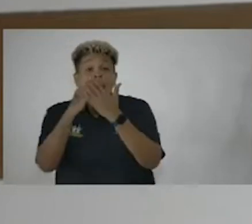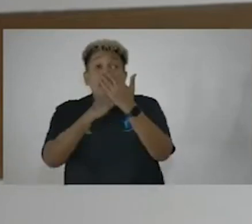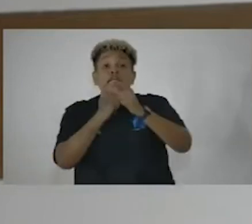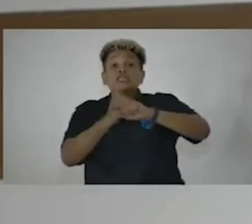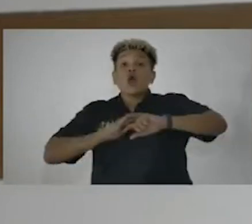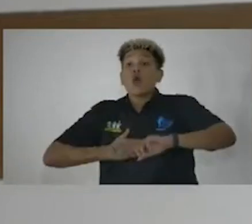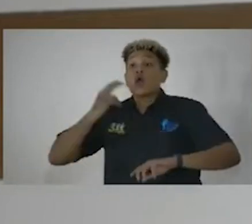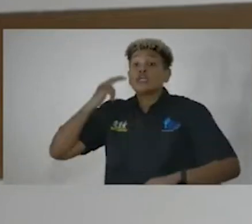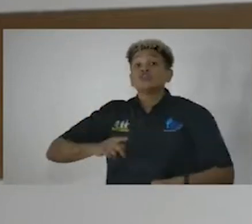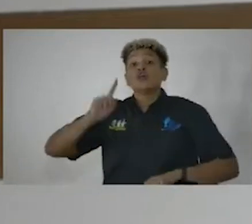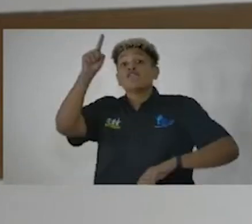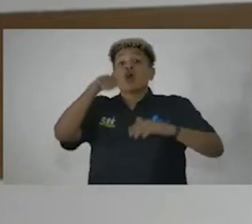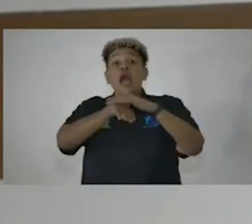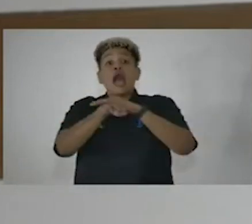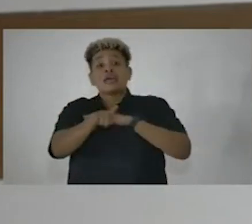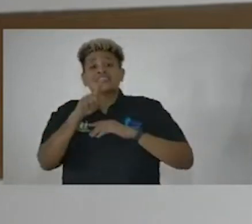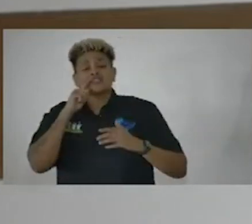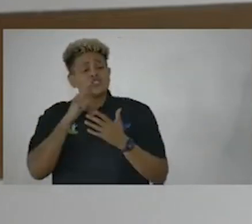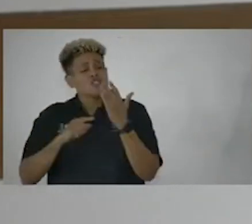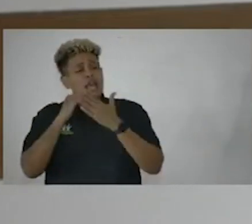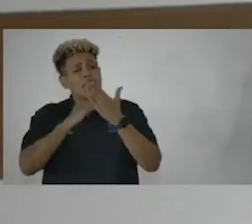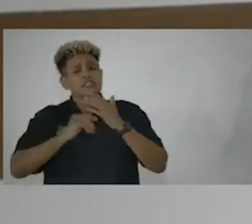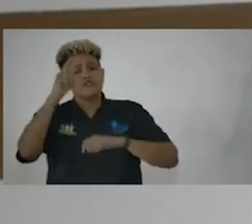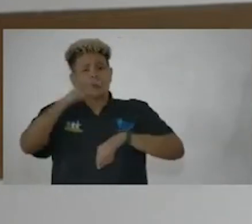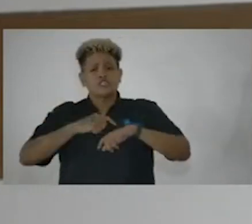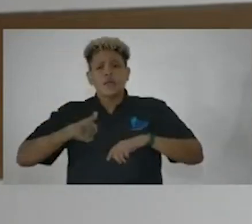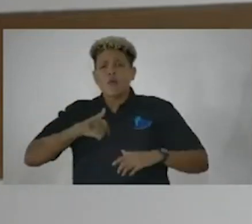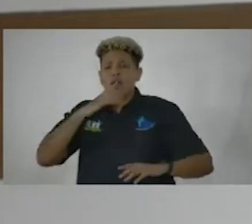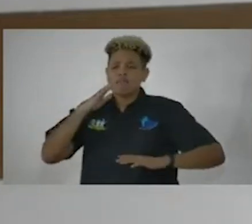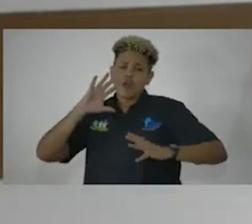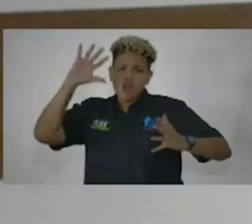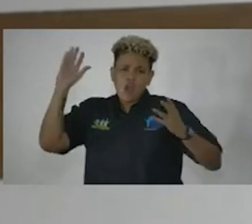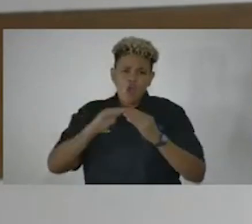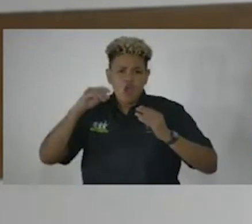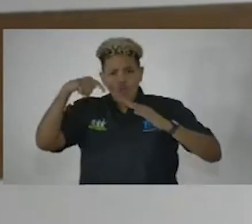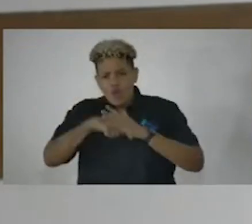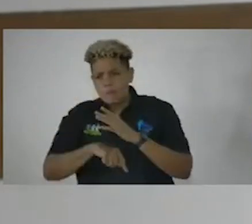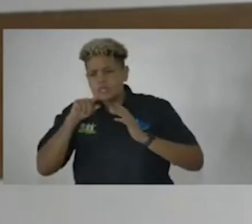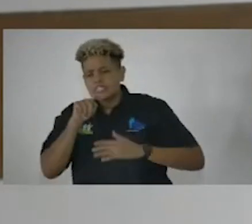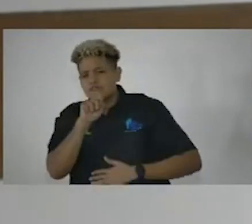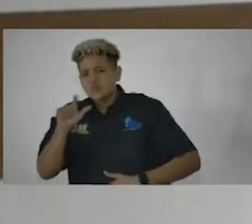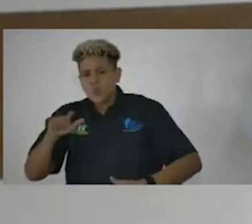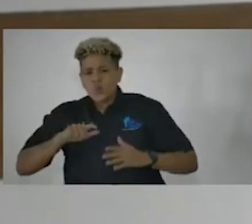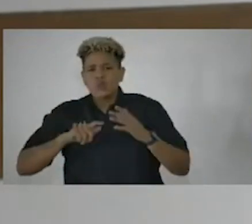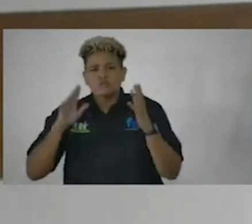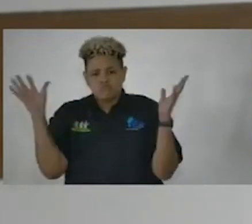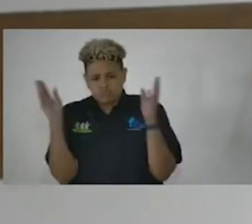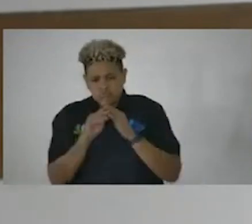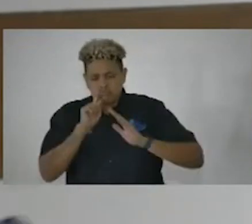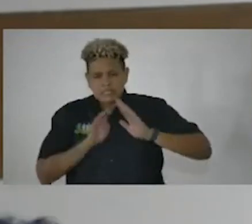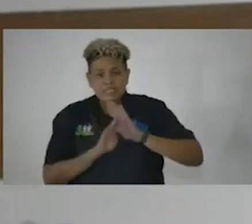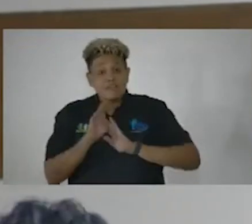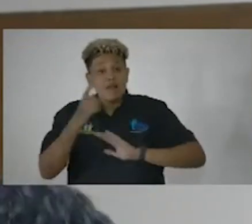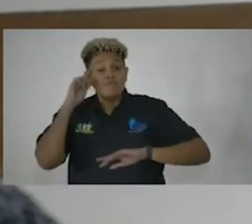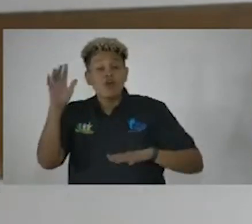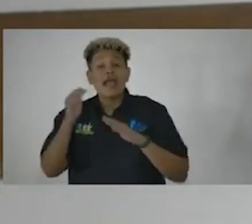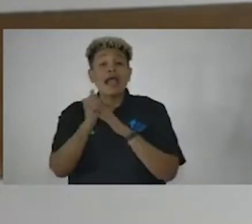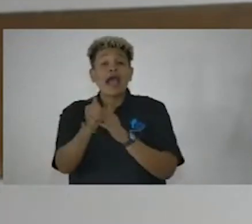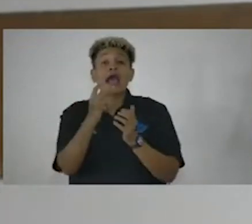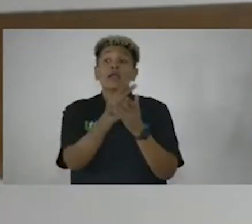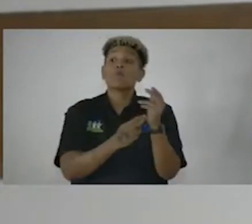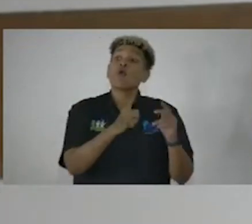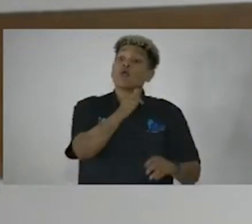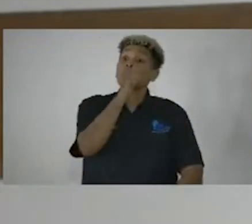history, the first time that we have such a comprehensive toolkit developed to guide both